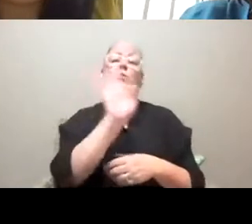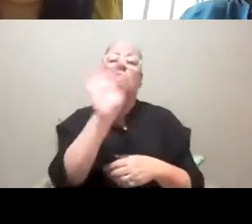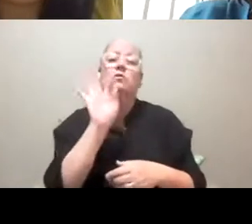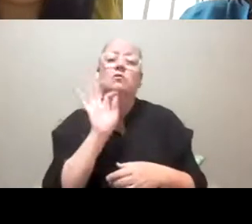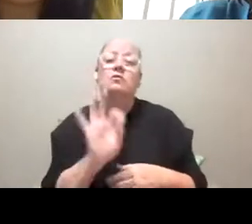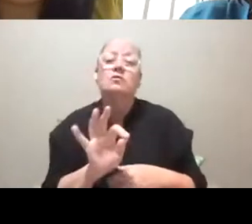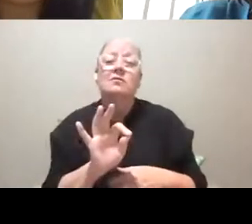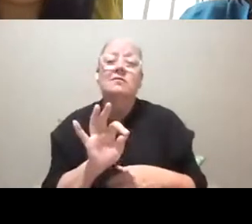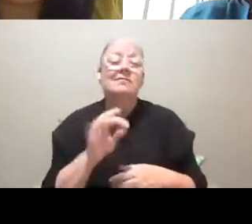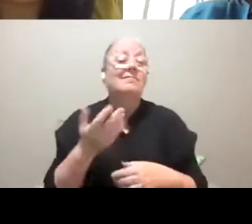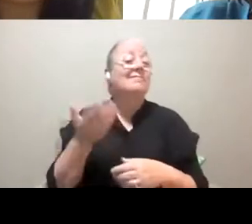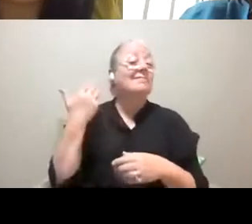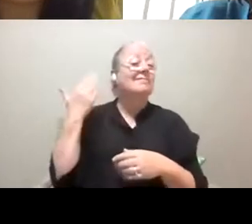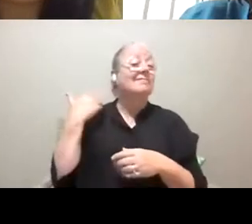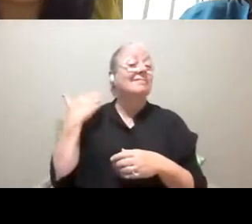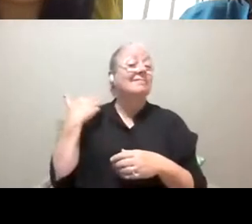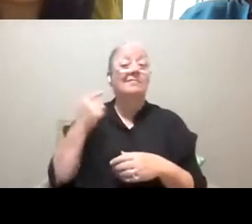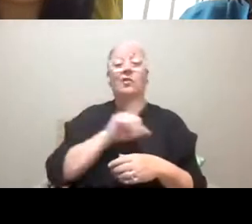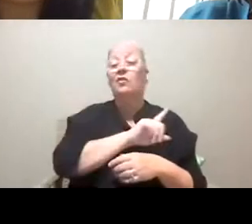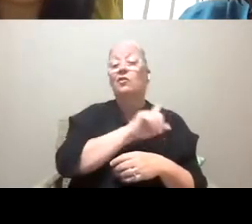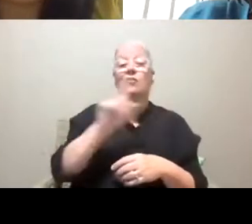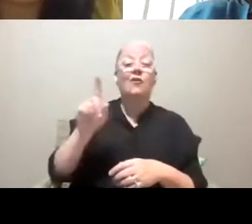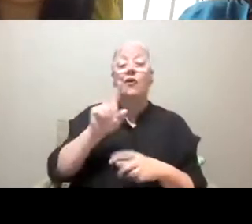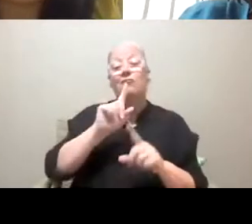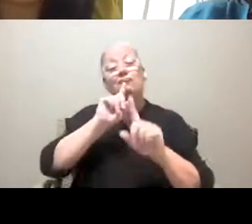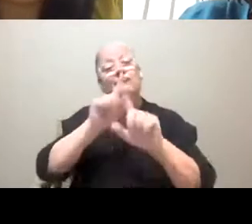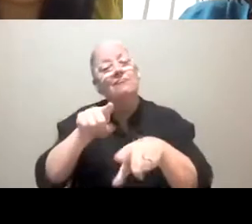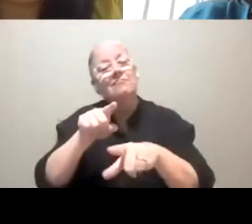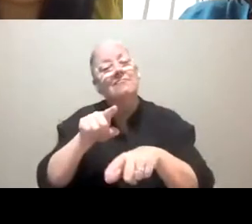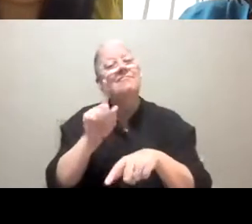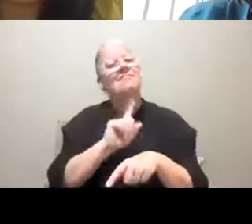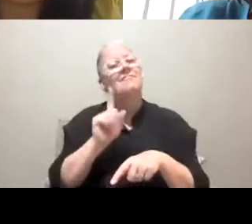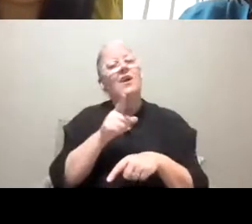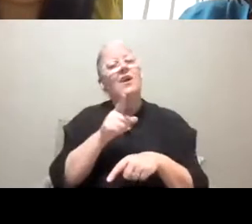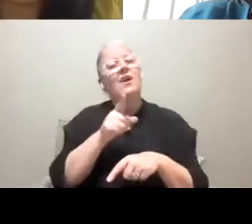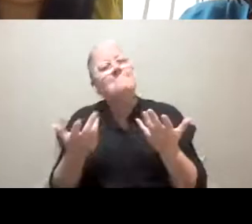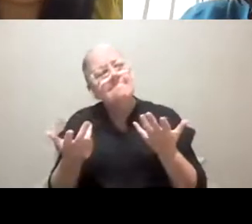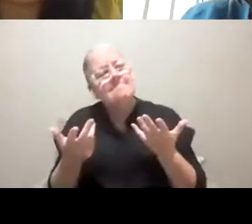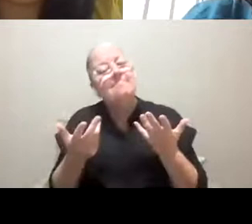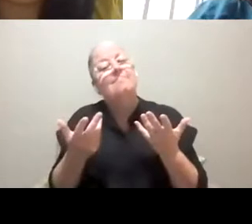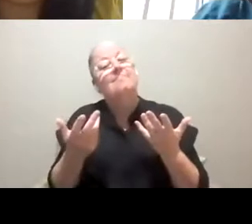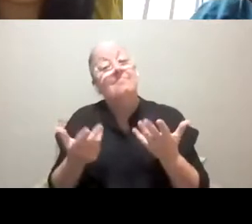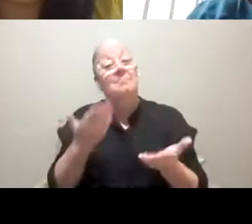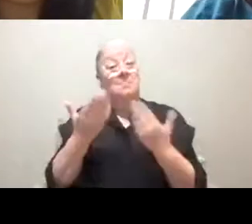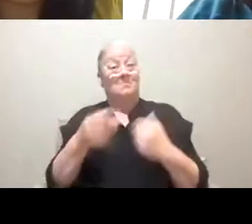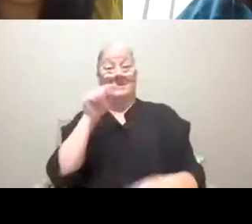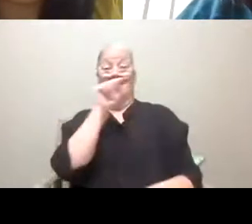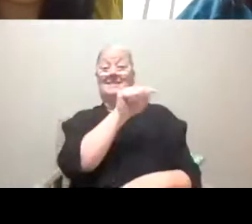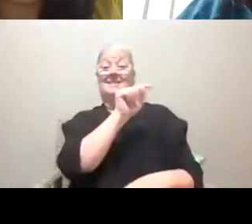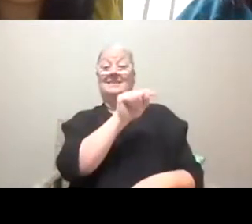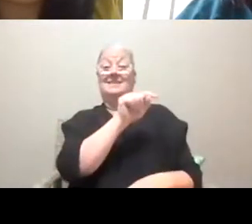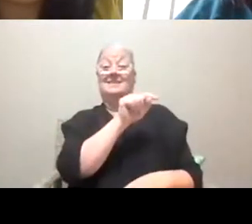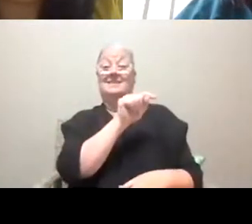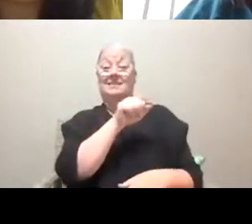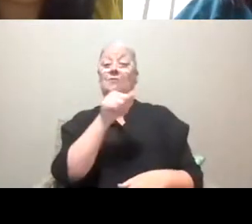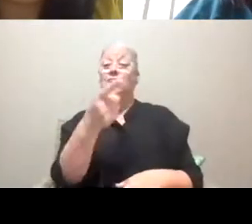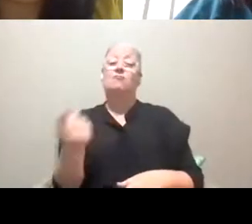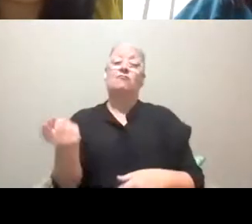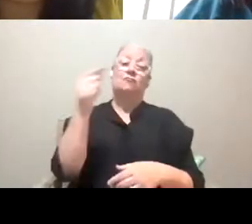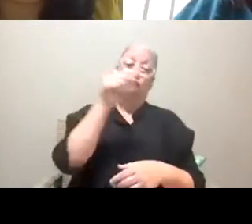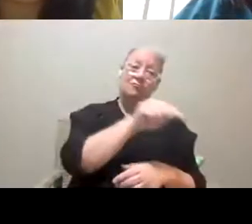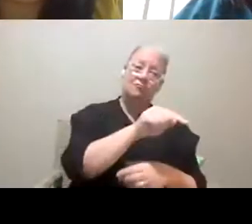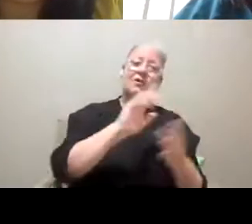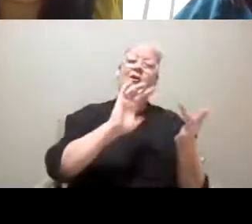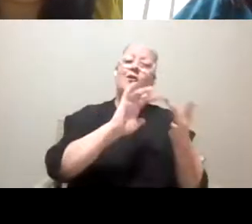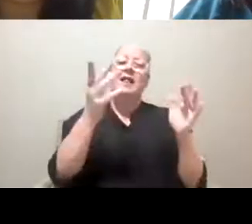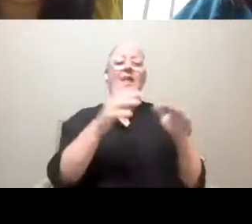answered for you today, so that they can be answered also online. You